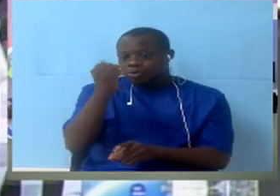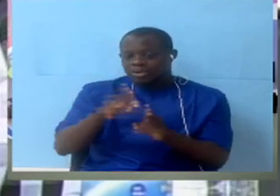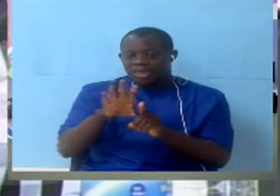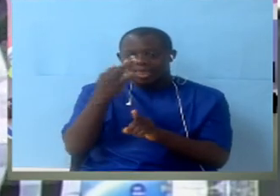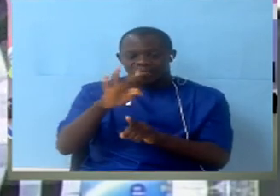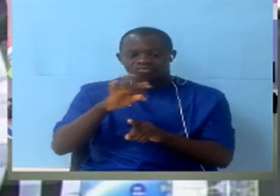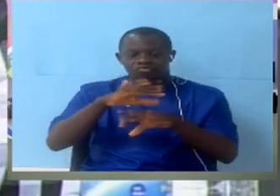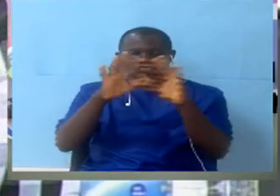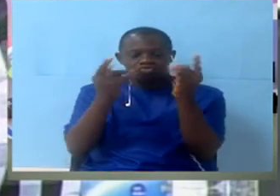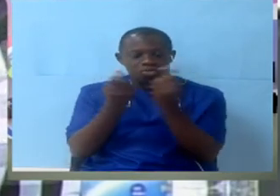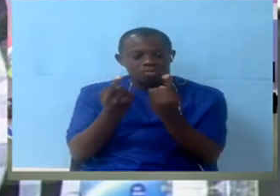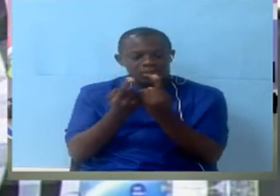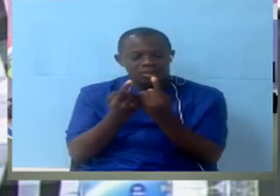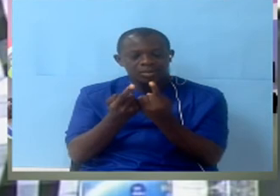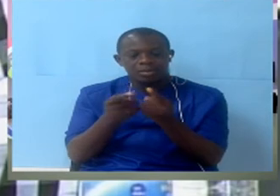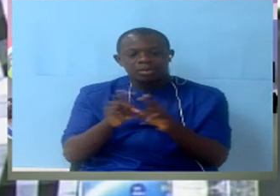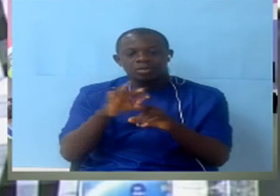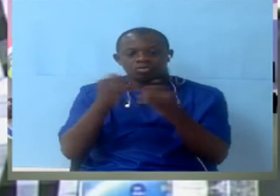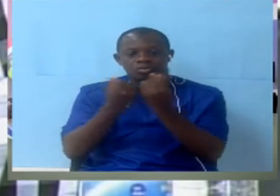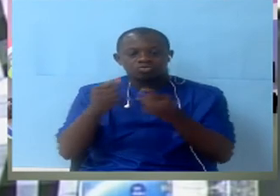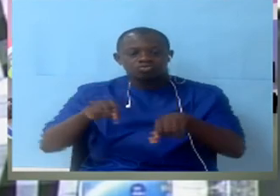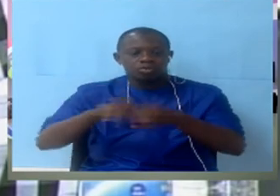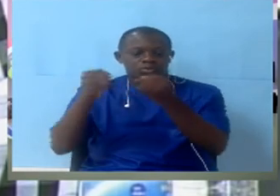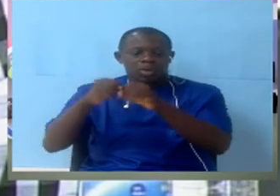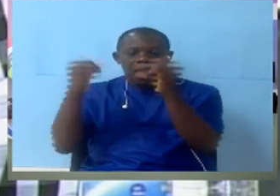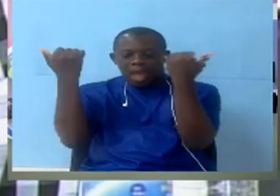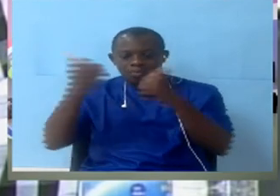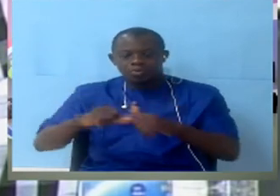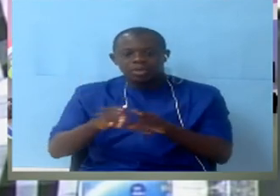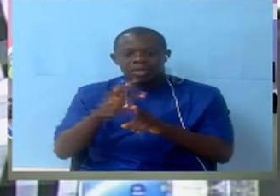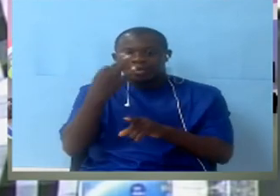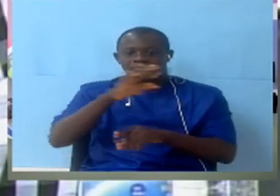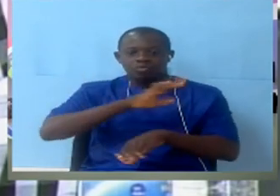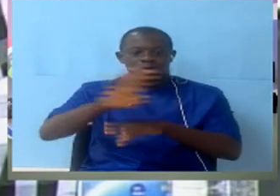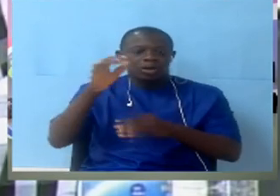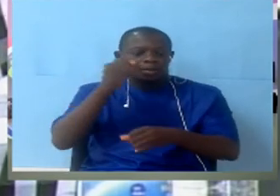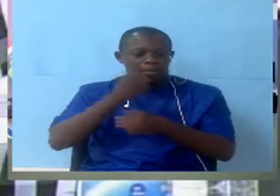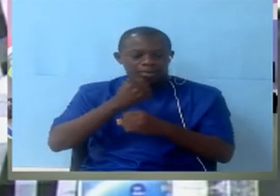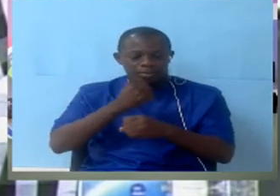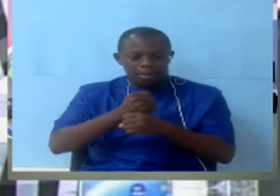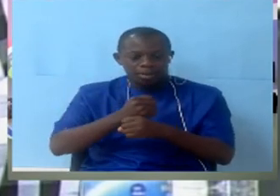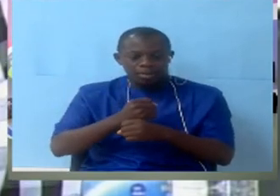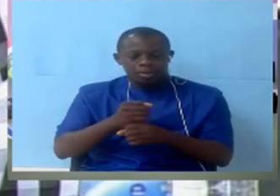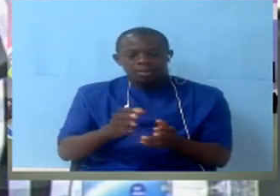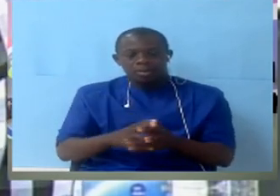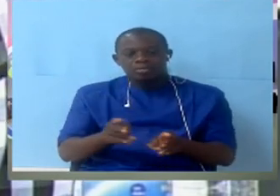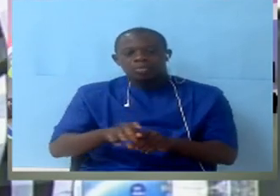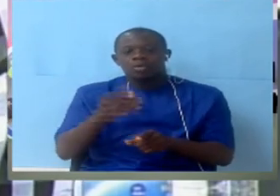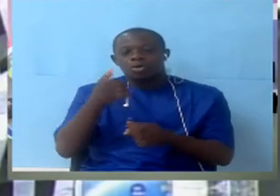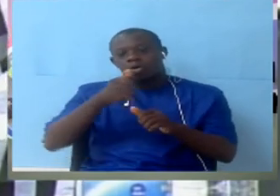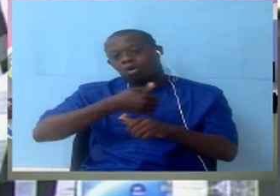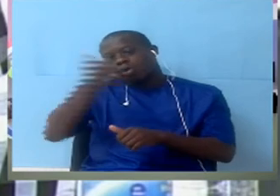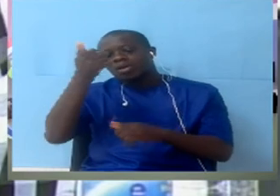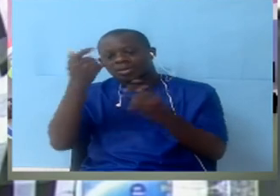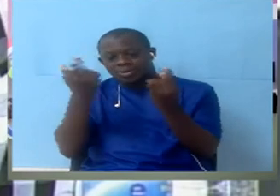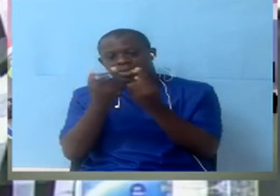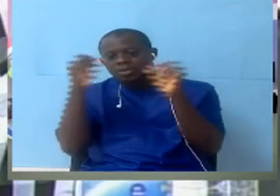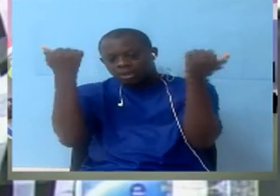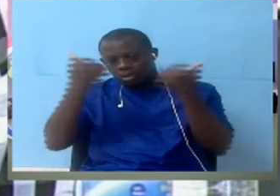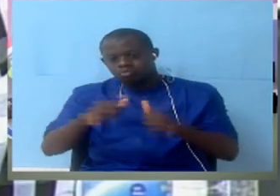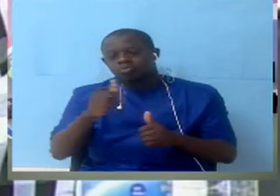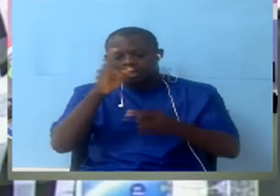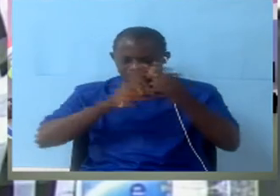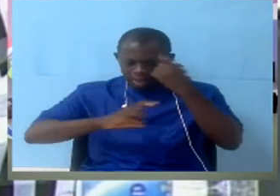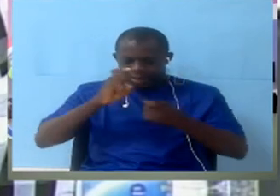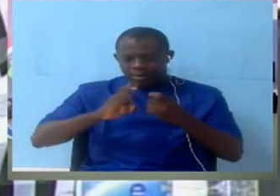if the destruction that took place, if it is not mended, will burn another thing,